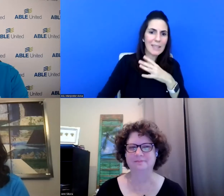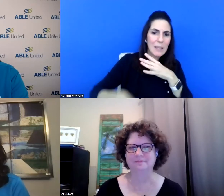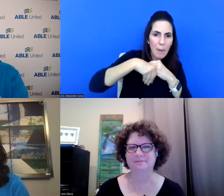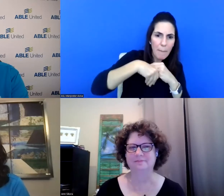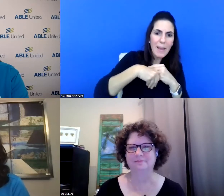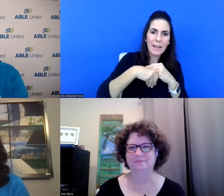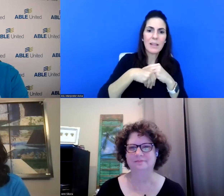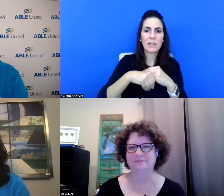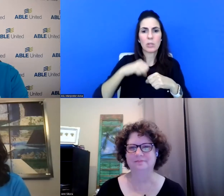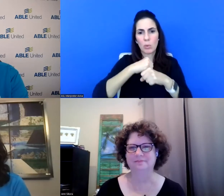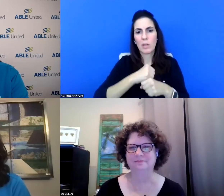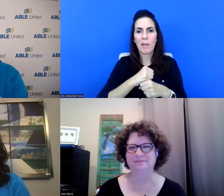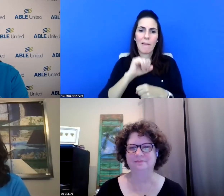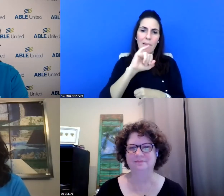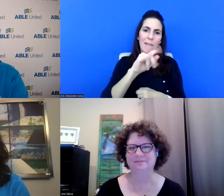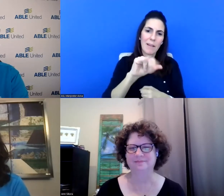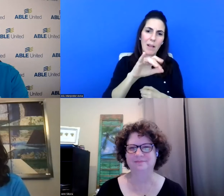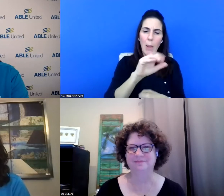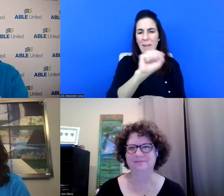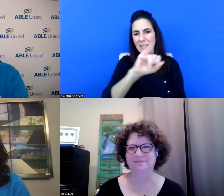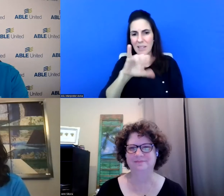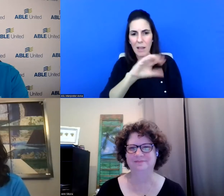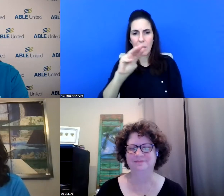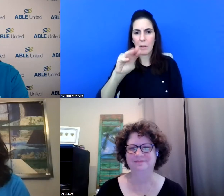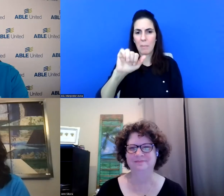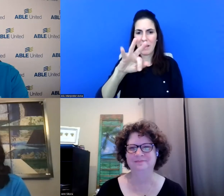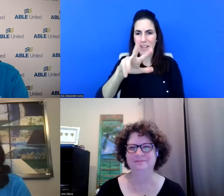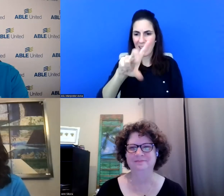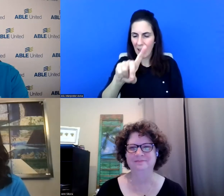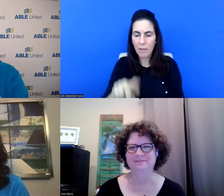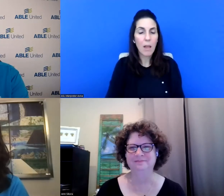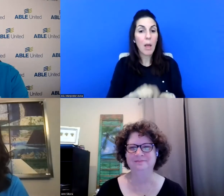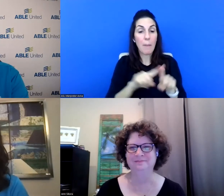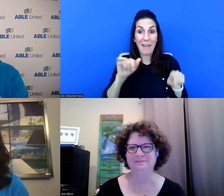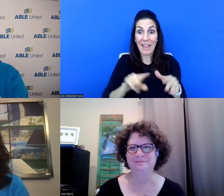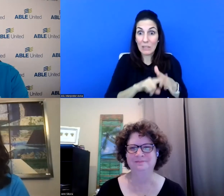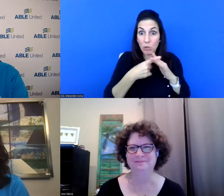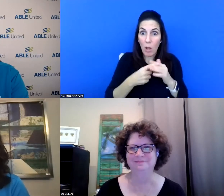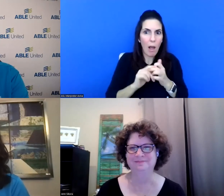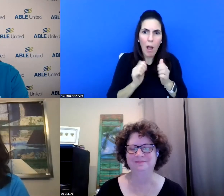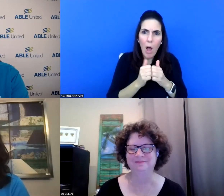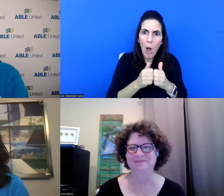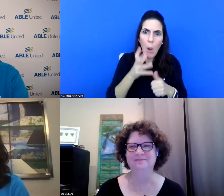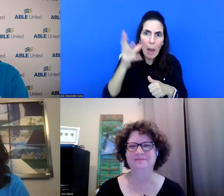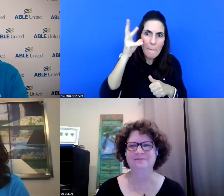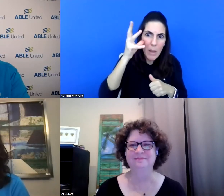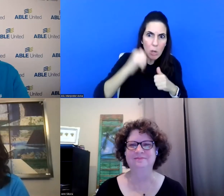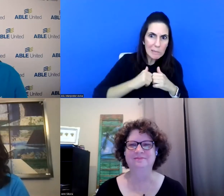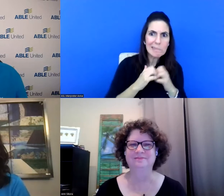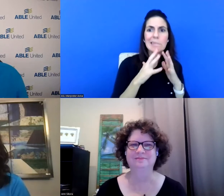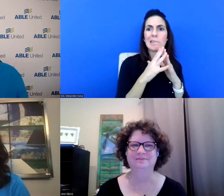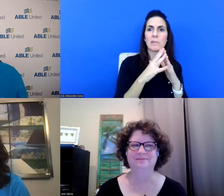and Medicaid. But what people don't know is that it all started with a group of parents over 15 years